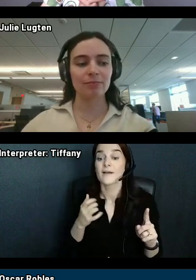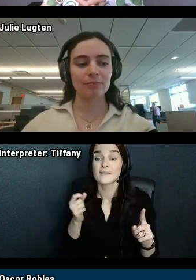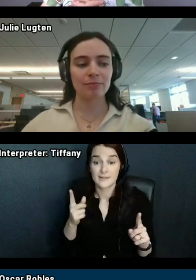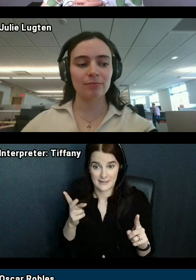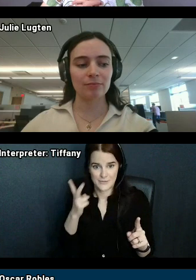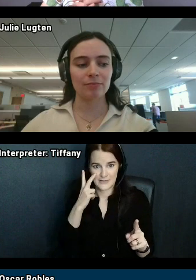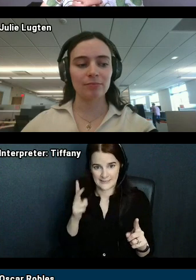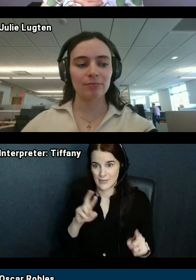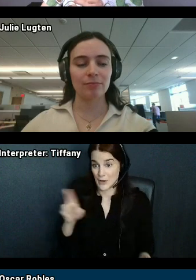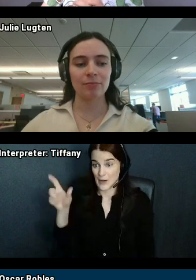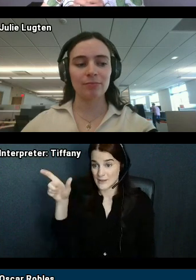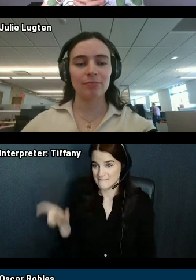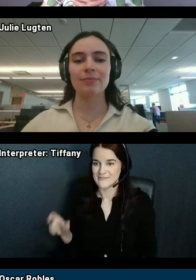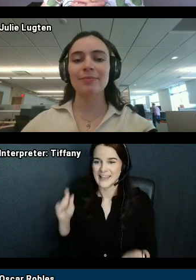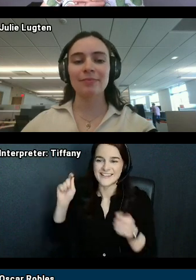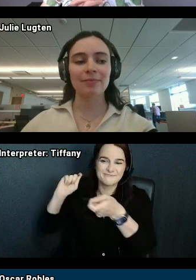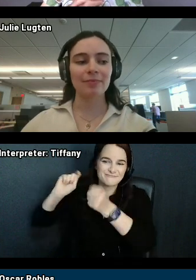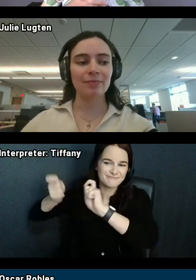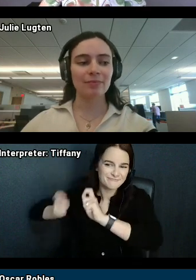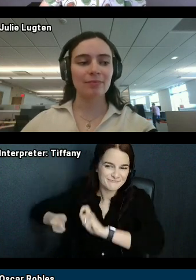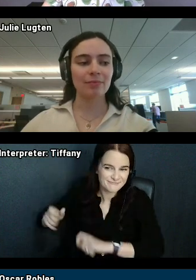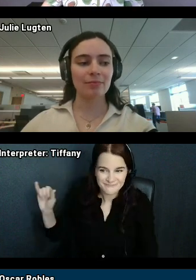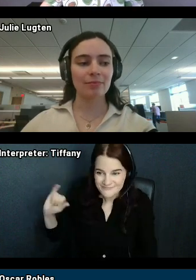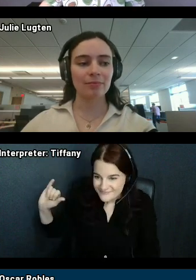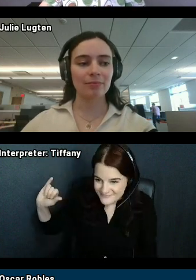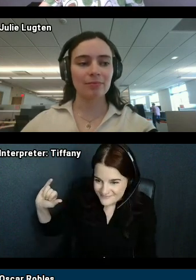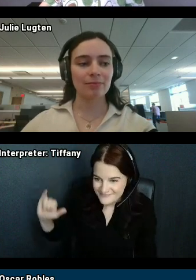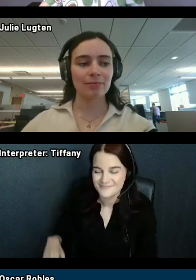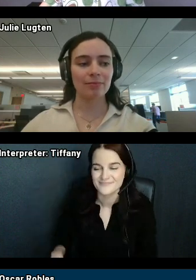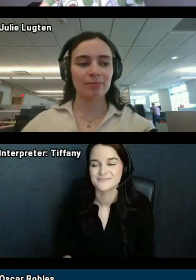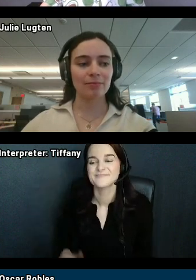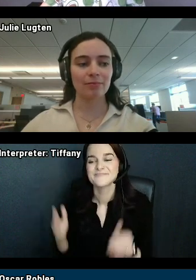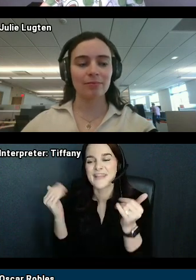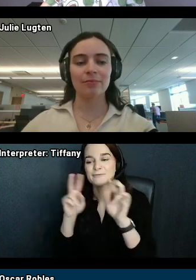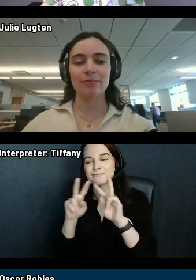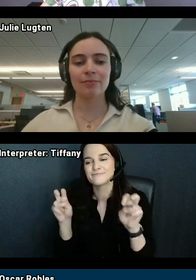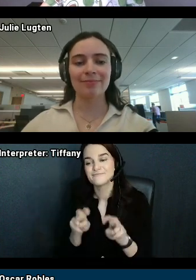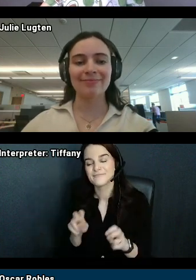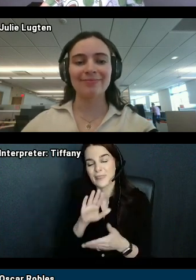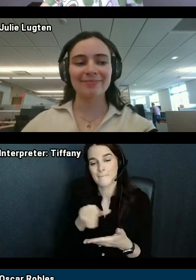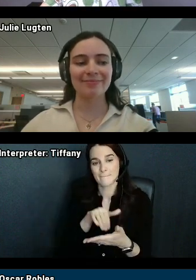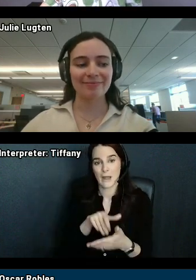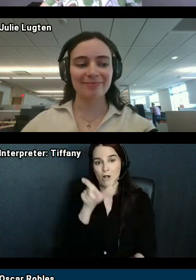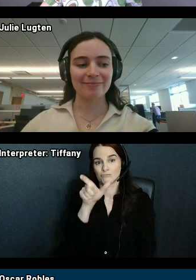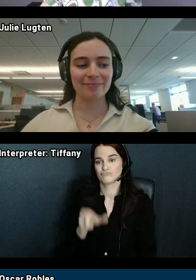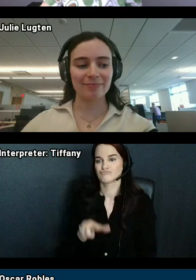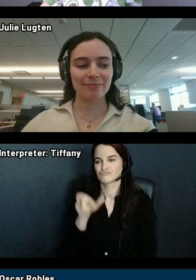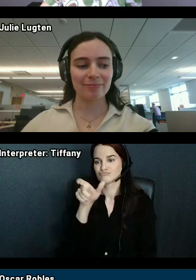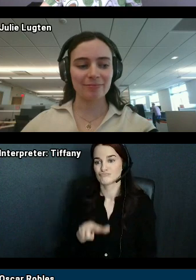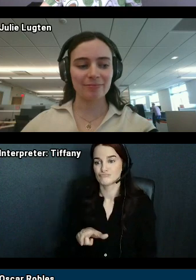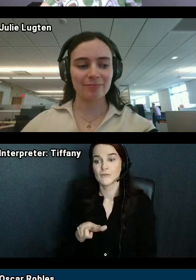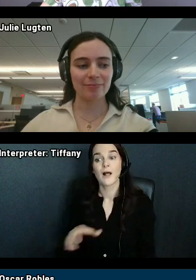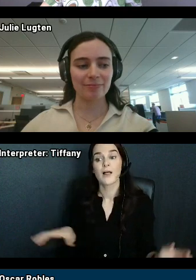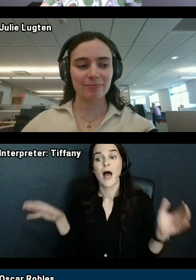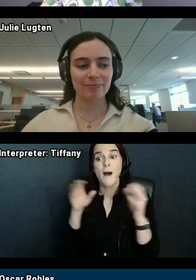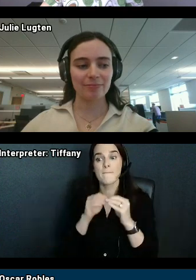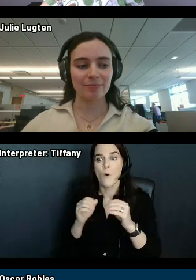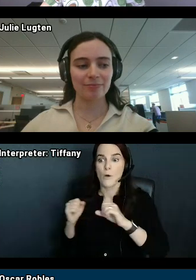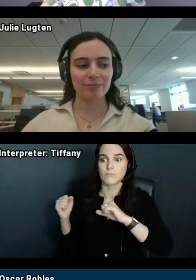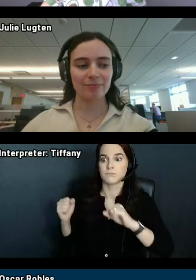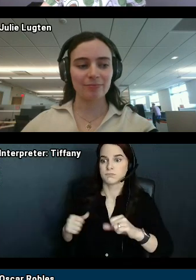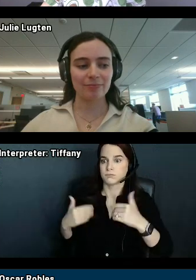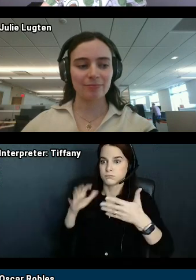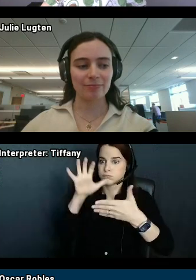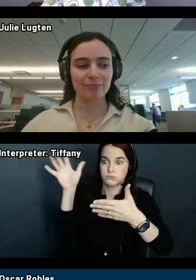sidebar as well. But now let's take a look at the middle column, which has gotten a lot more mighty with